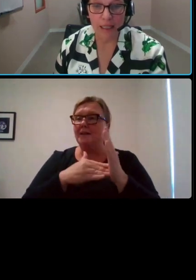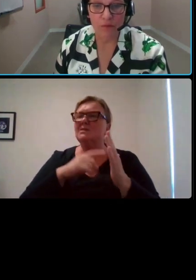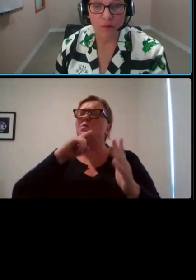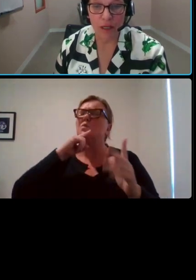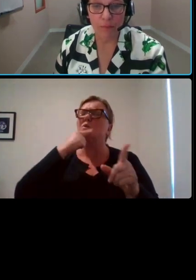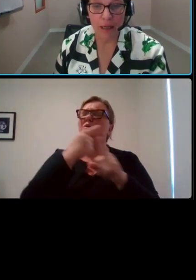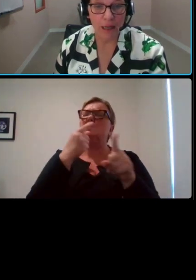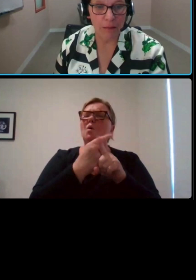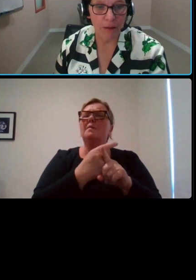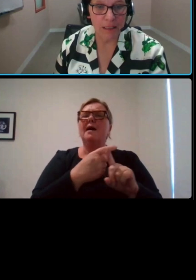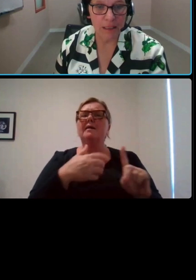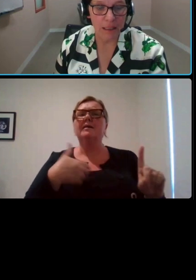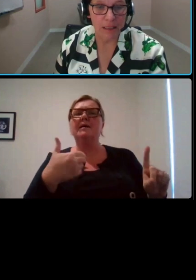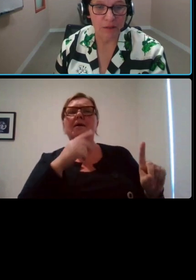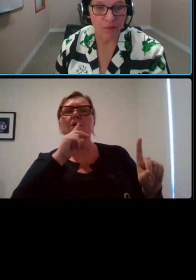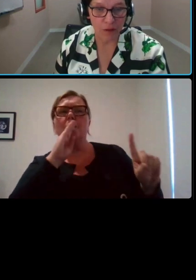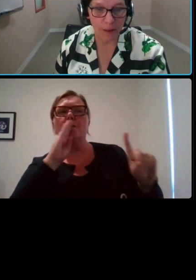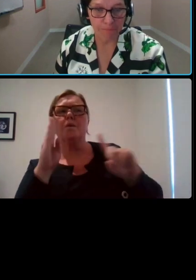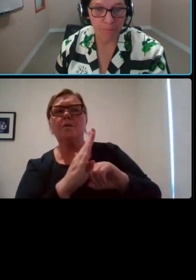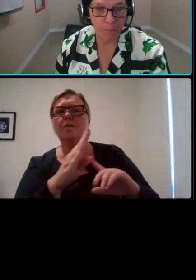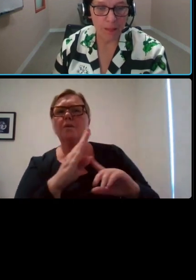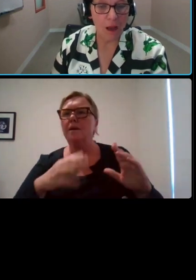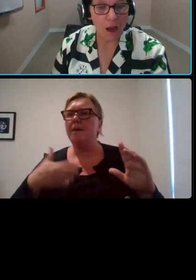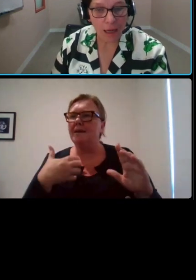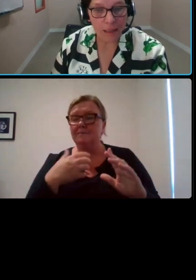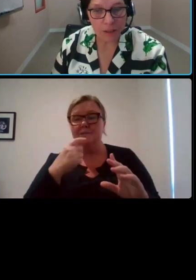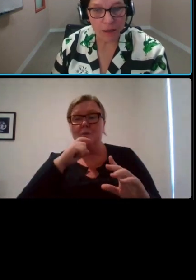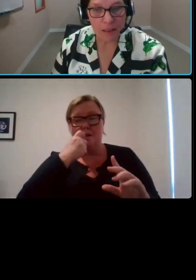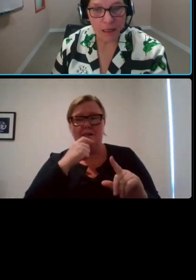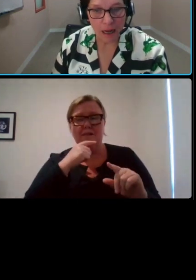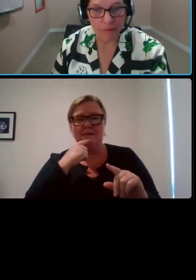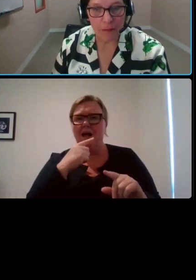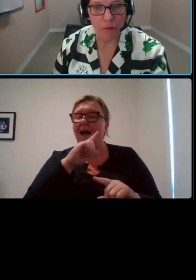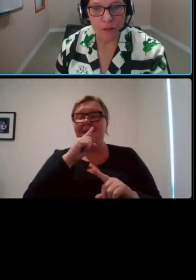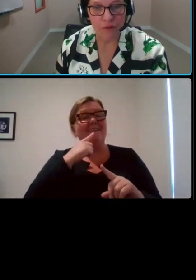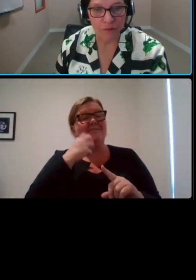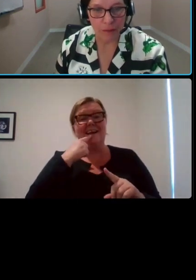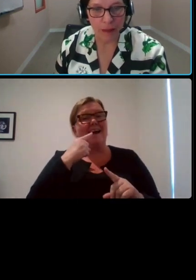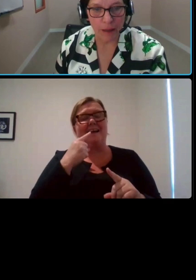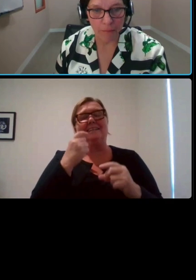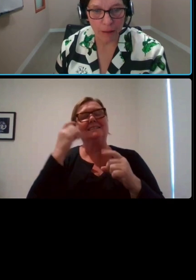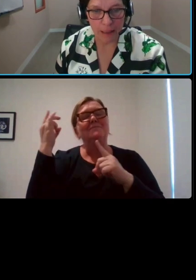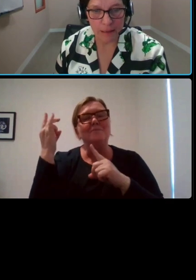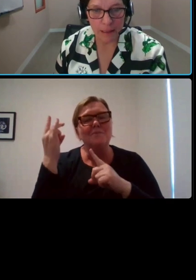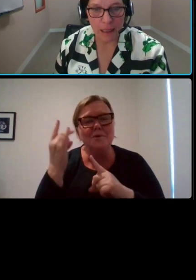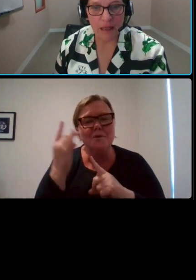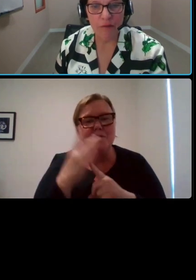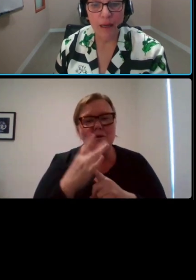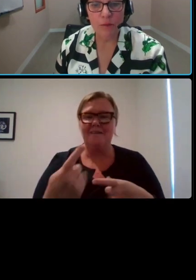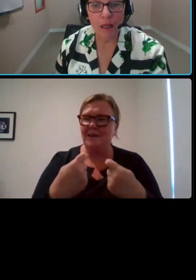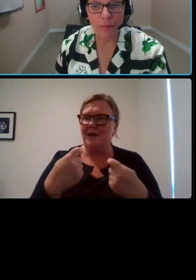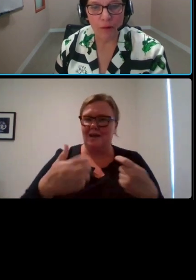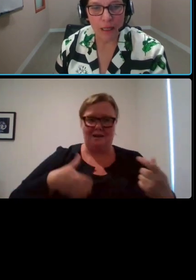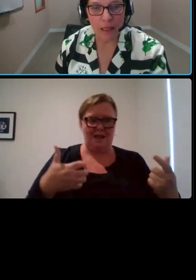which will enhance feedback and complaints mechanisms further. I can't stress enough the importance of feedback and complaints.